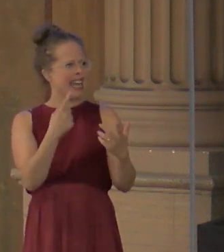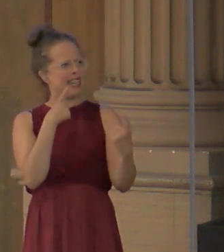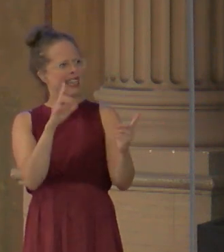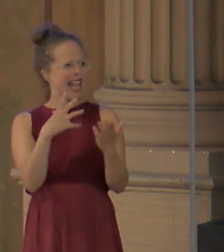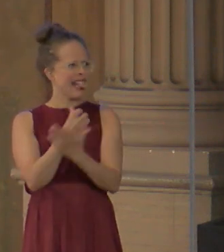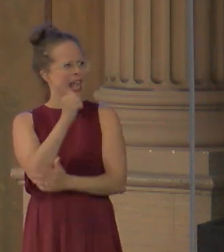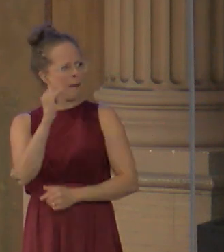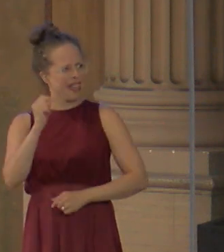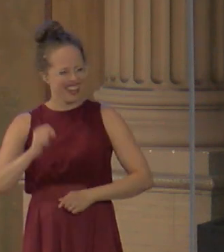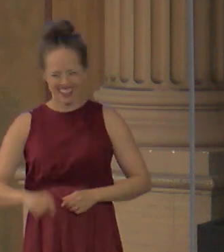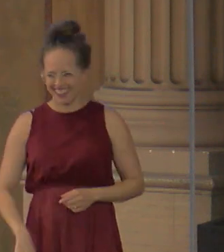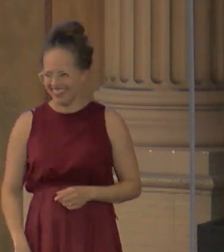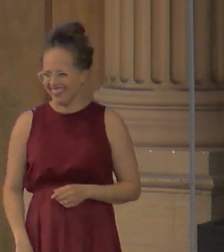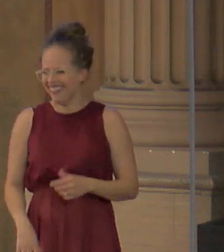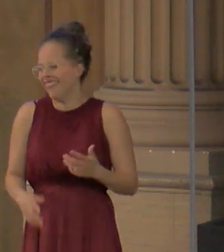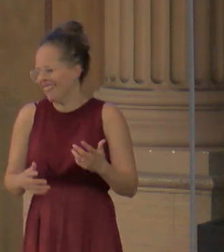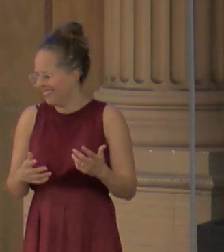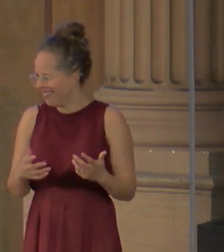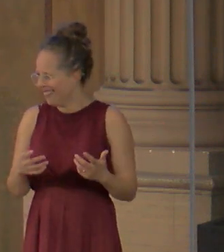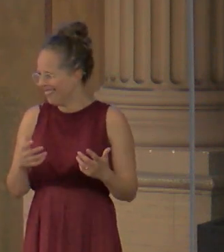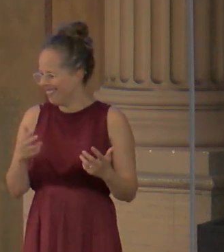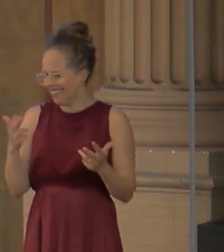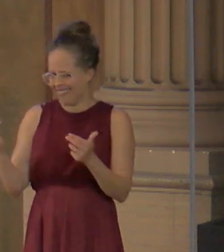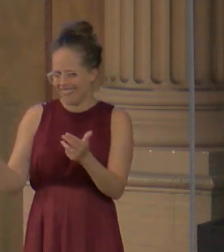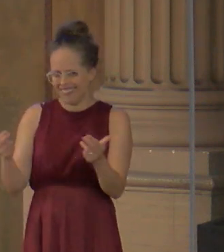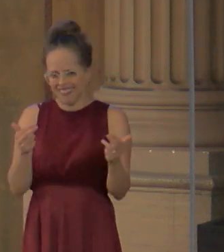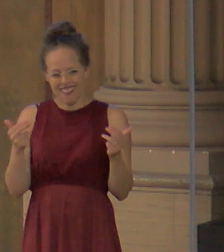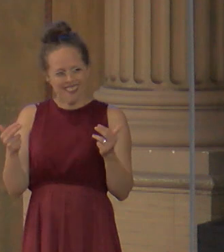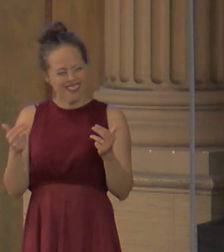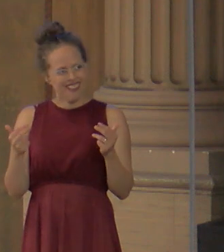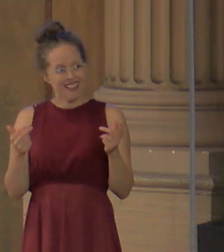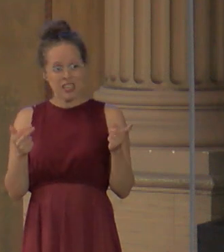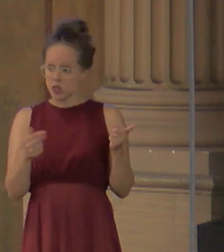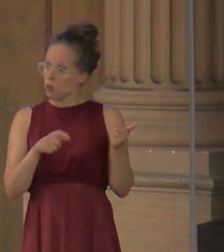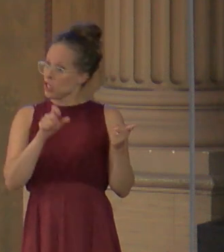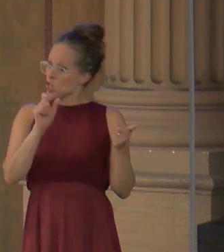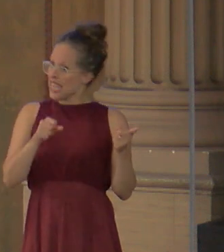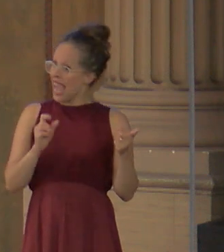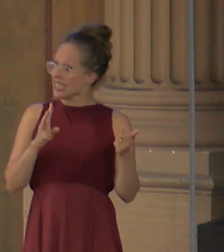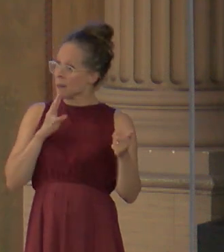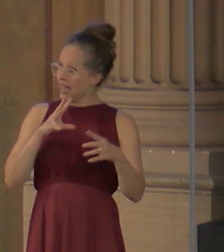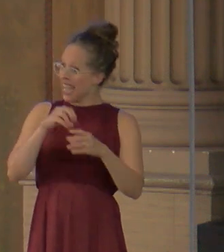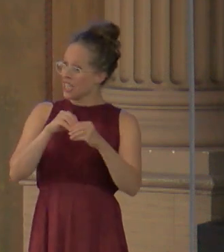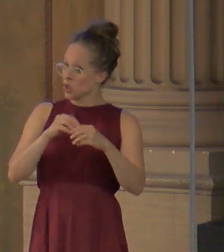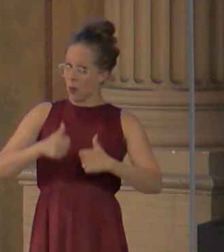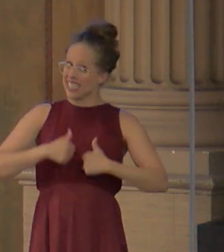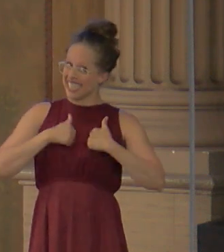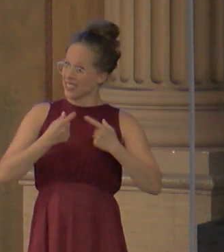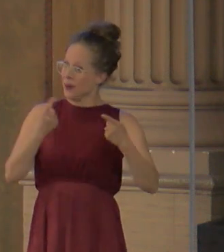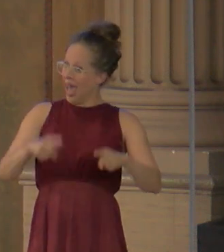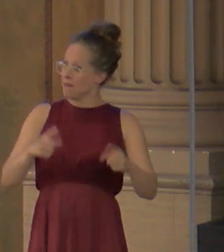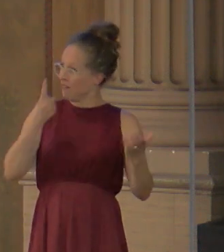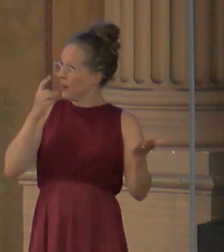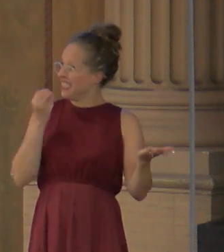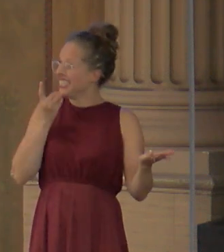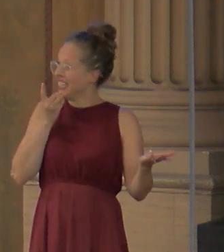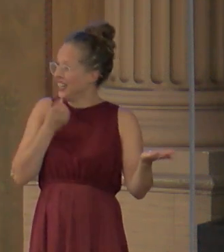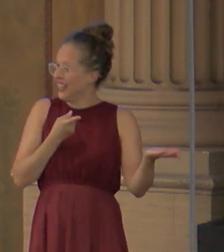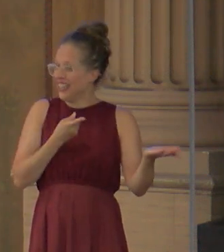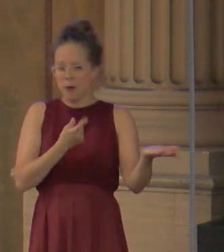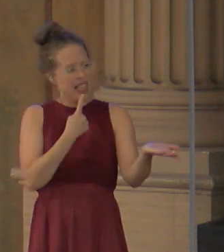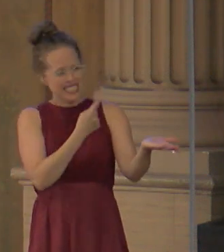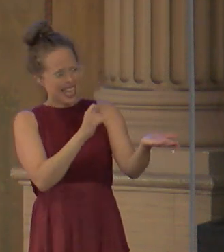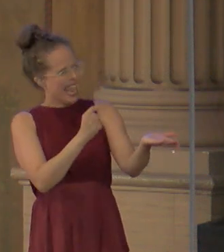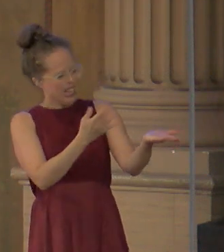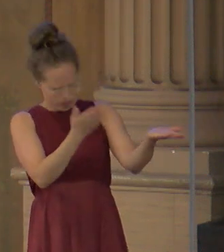And in that case, she really can speak into existence what we're going to have for dinner. Because I really don't care.